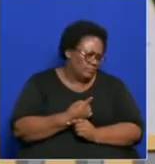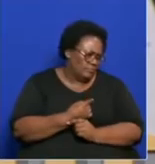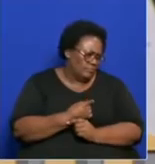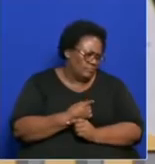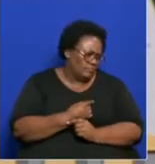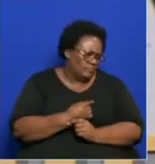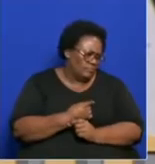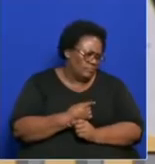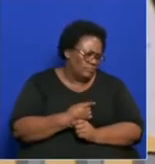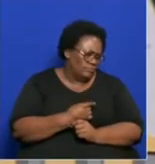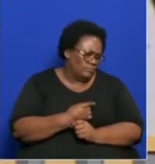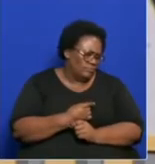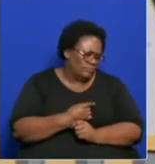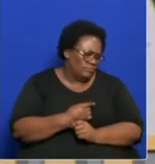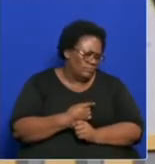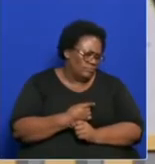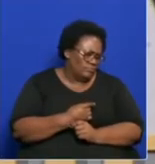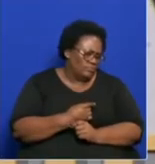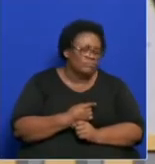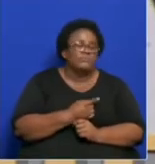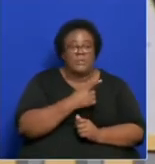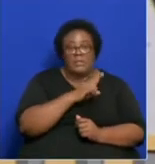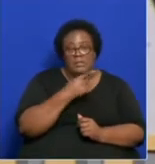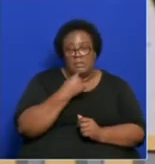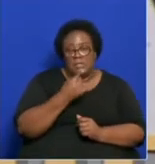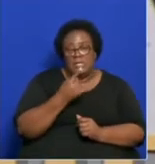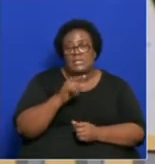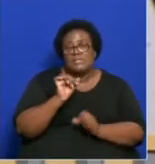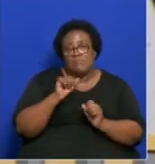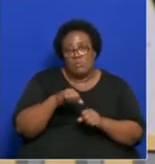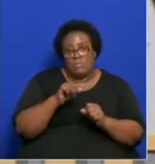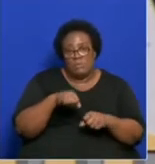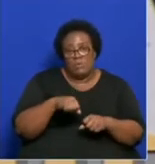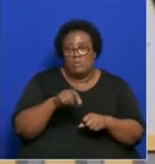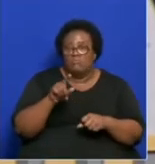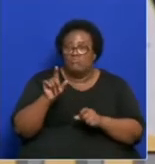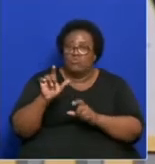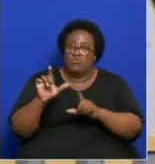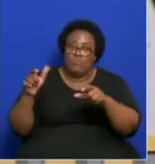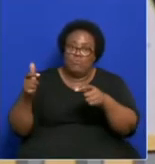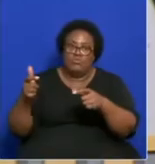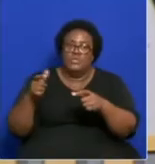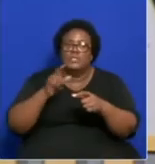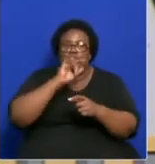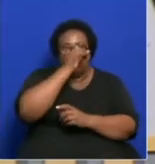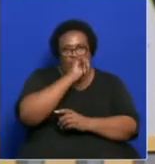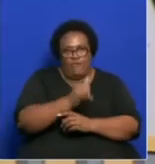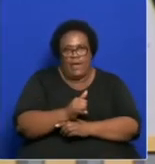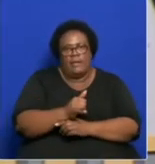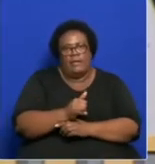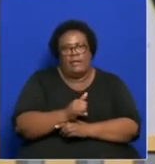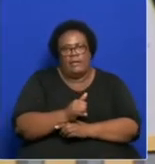is possible for the commission to verify that, maybe by